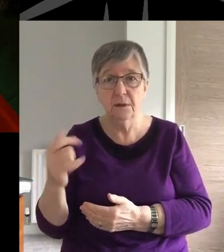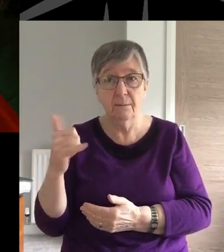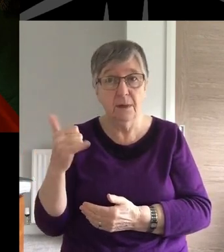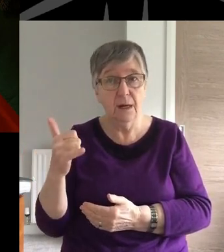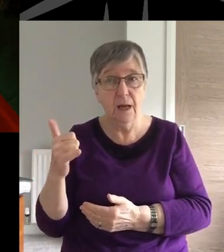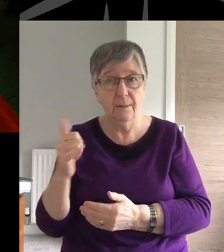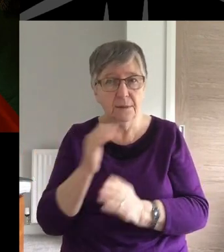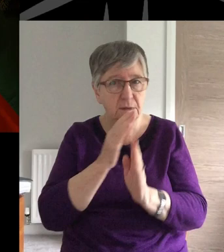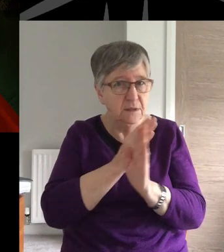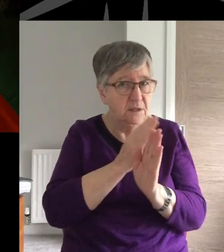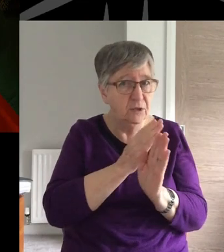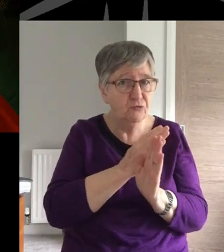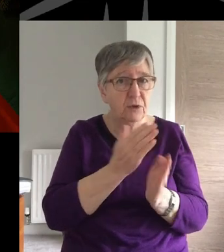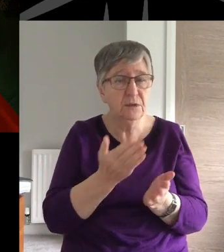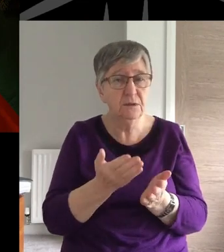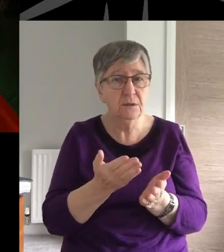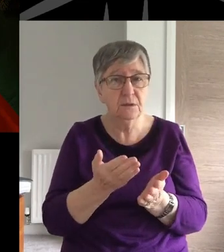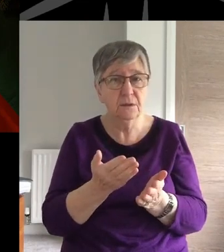perhaps in secret.